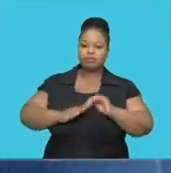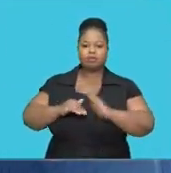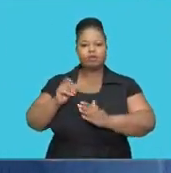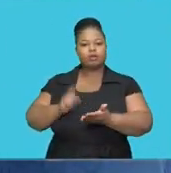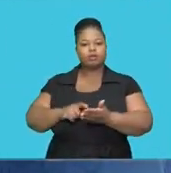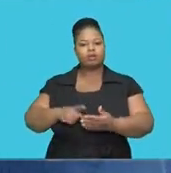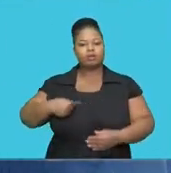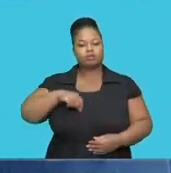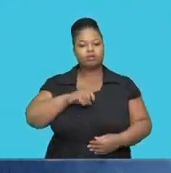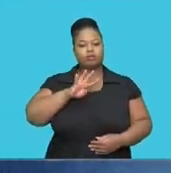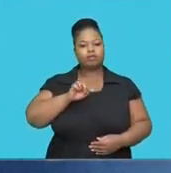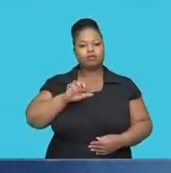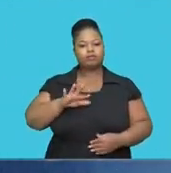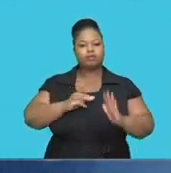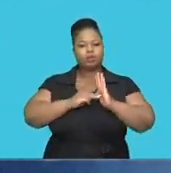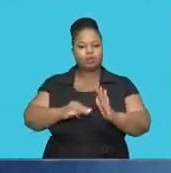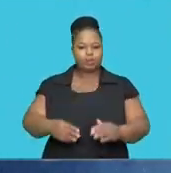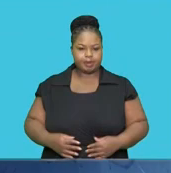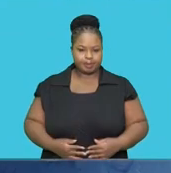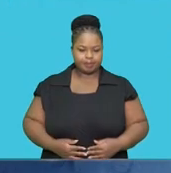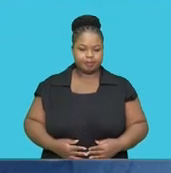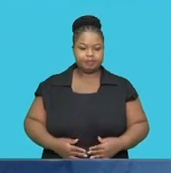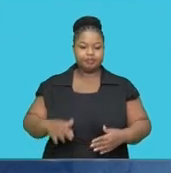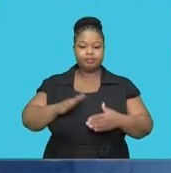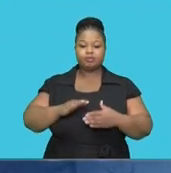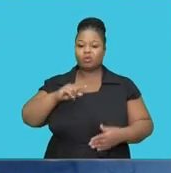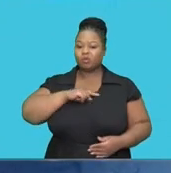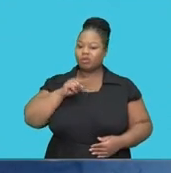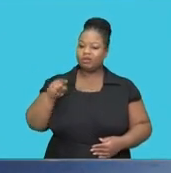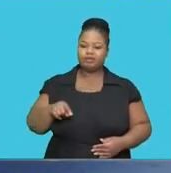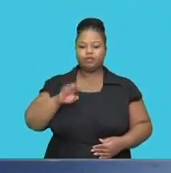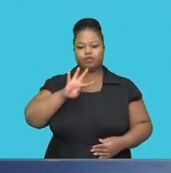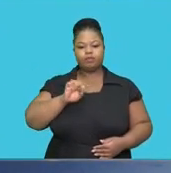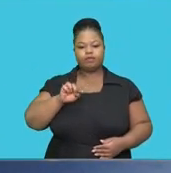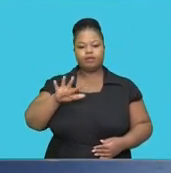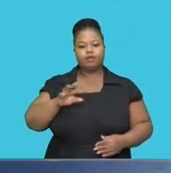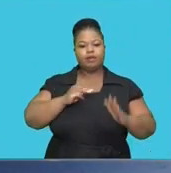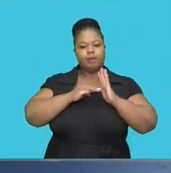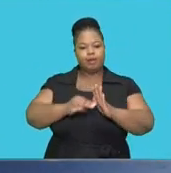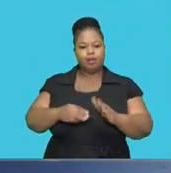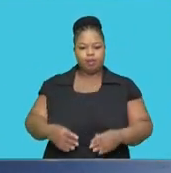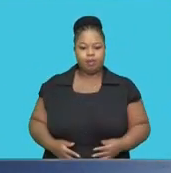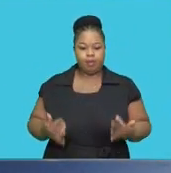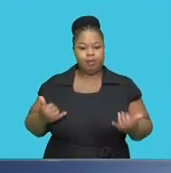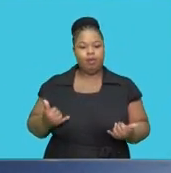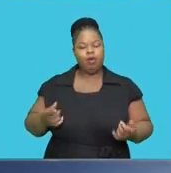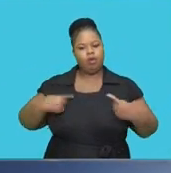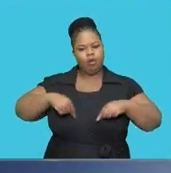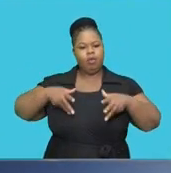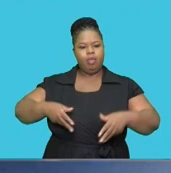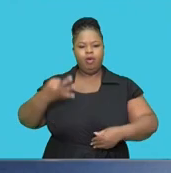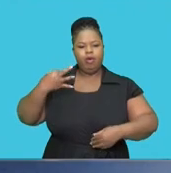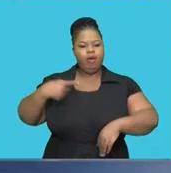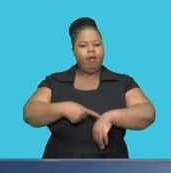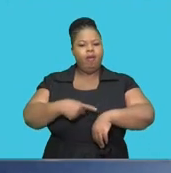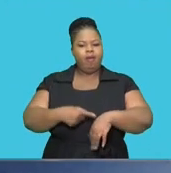us 4.5 million. So the reason why it's owing us 4.5 million today, we are coming here for the third